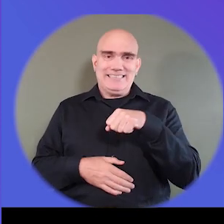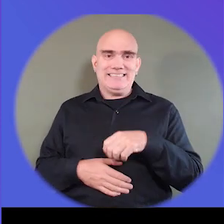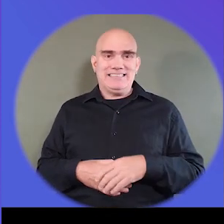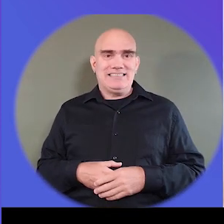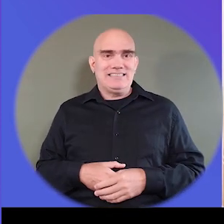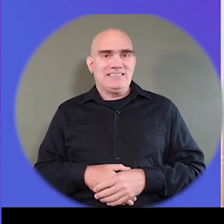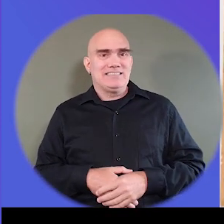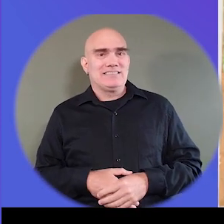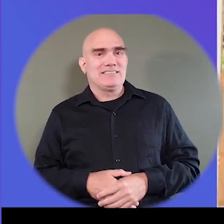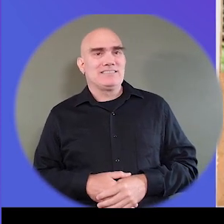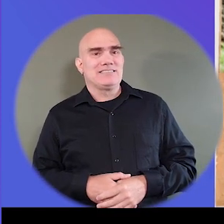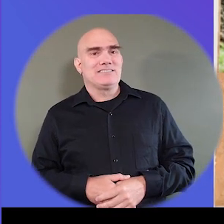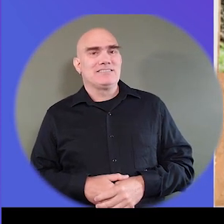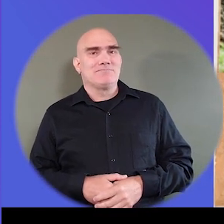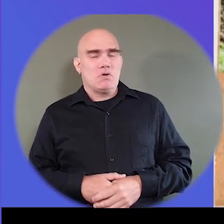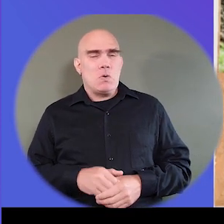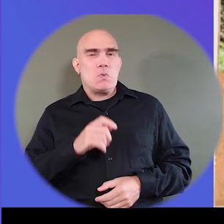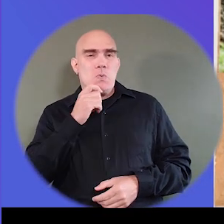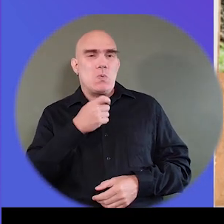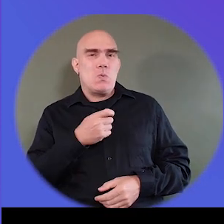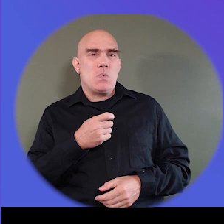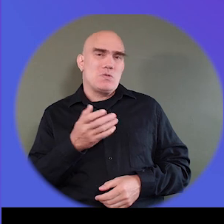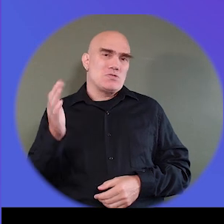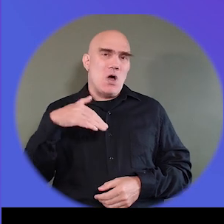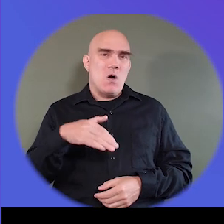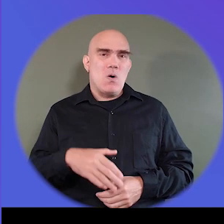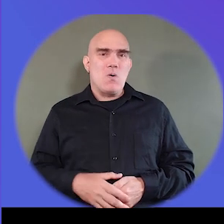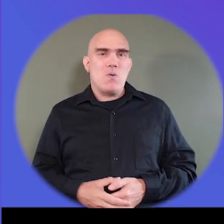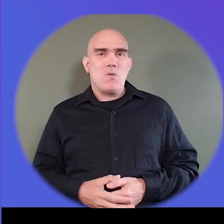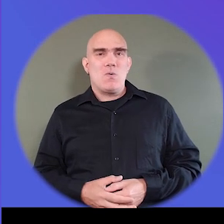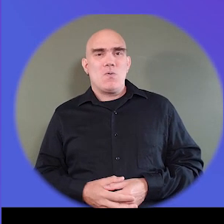Yes. Cool, let's go.